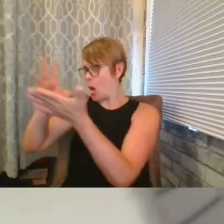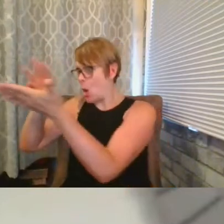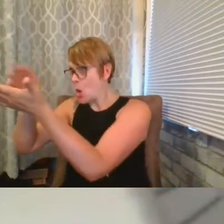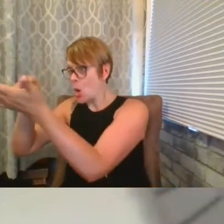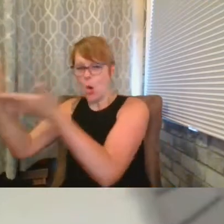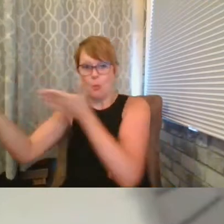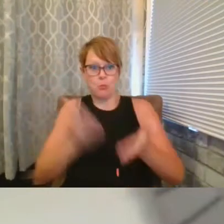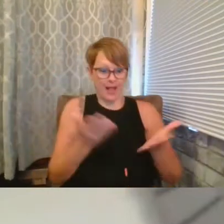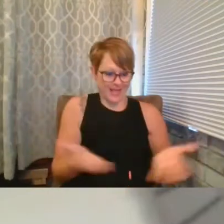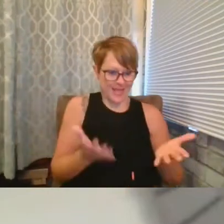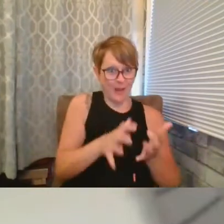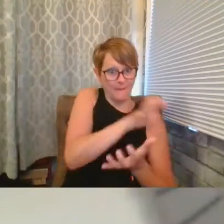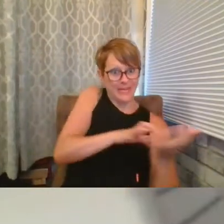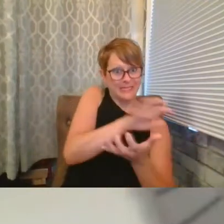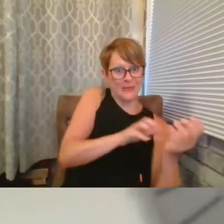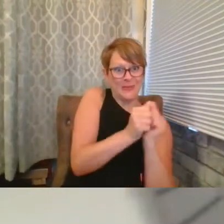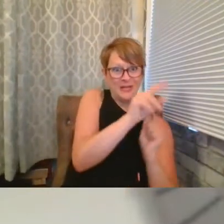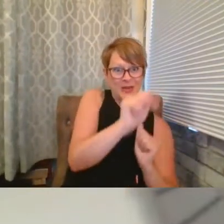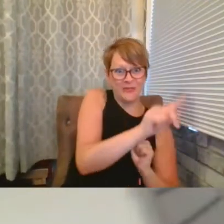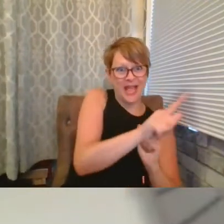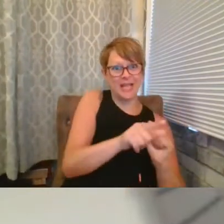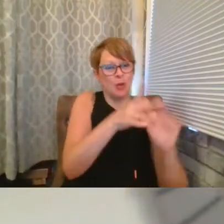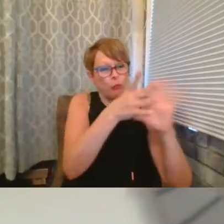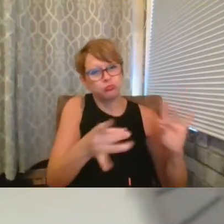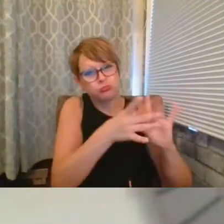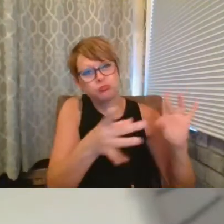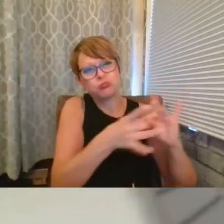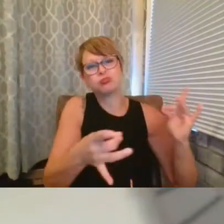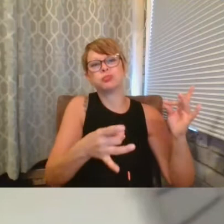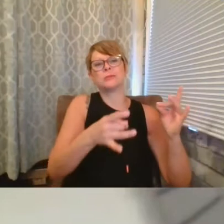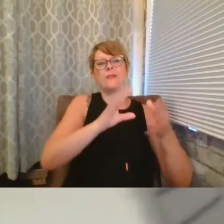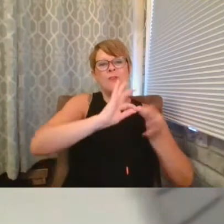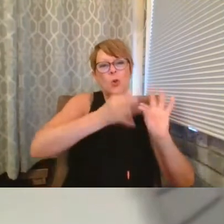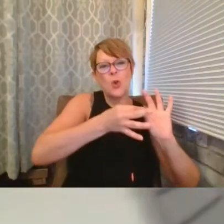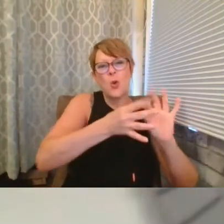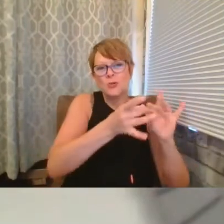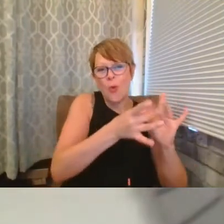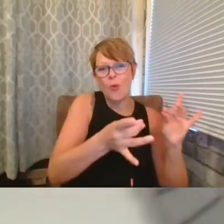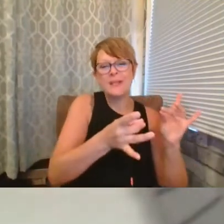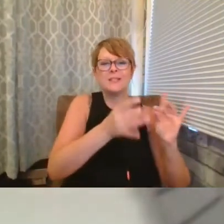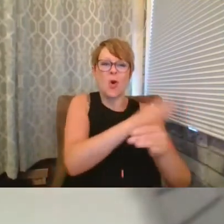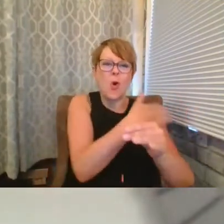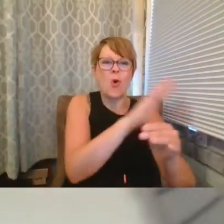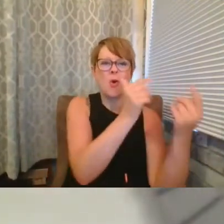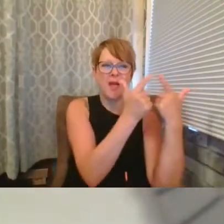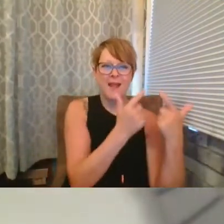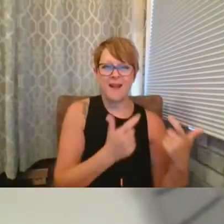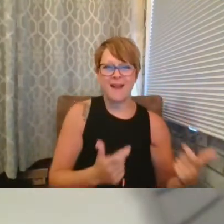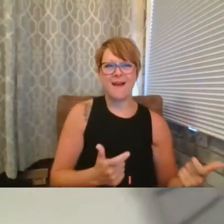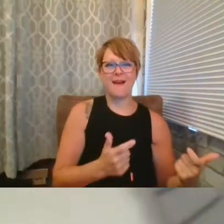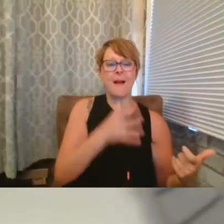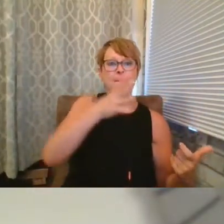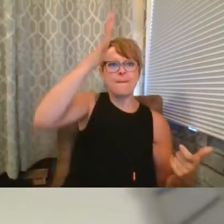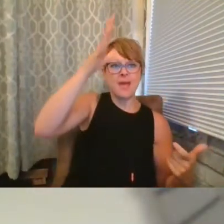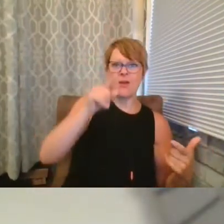Newfoundlanders, told them our stories, told them our folk stories, folk songs, and things like that. And parents actually